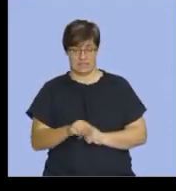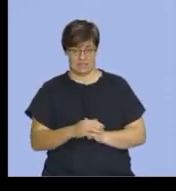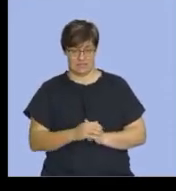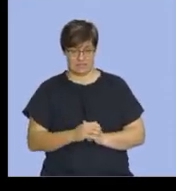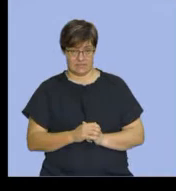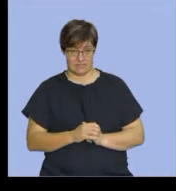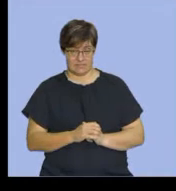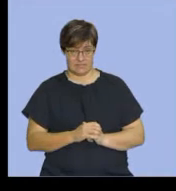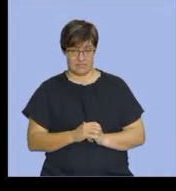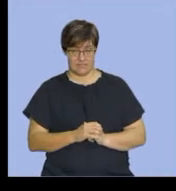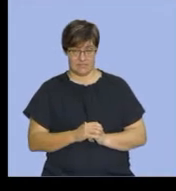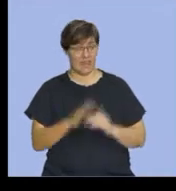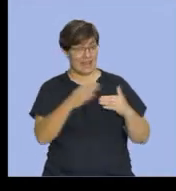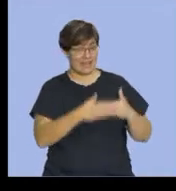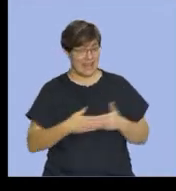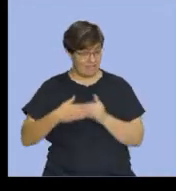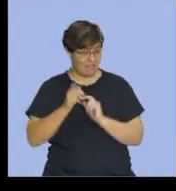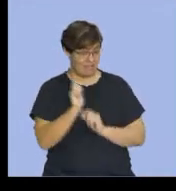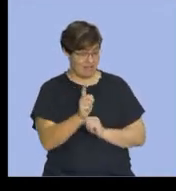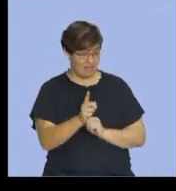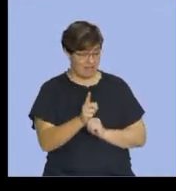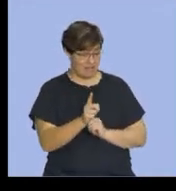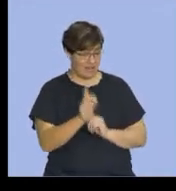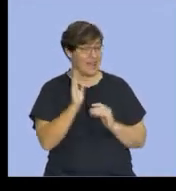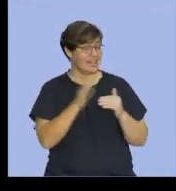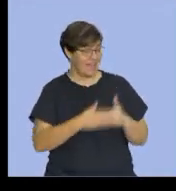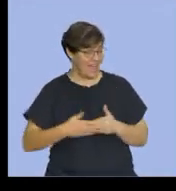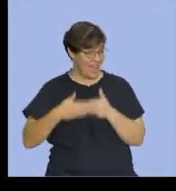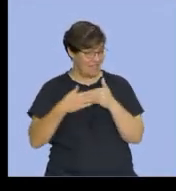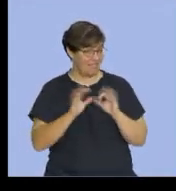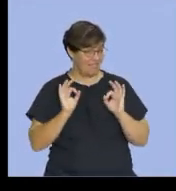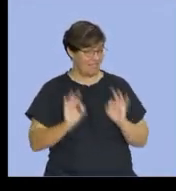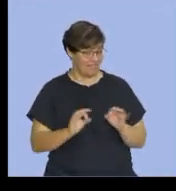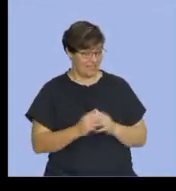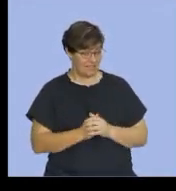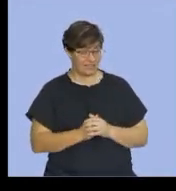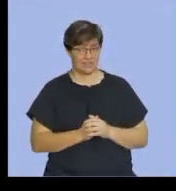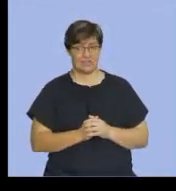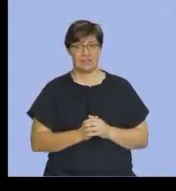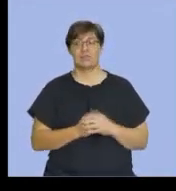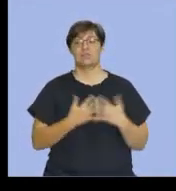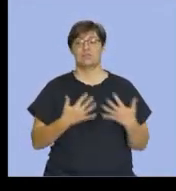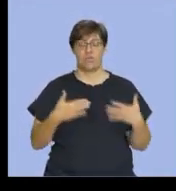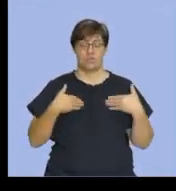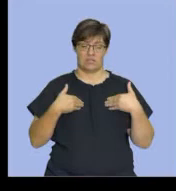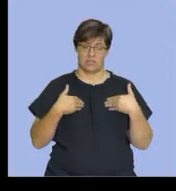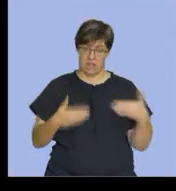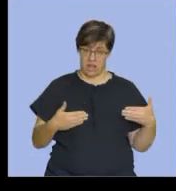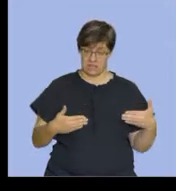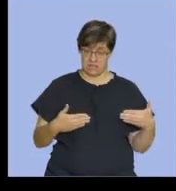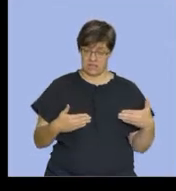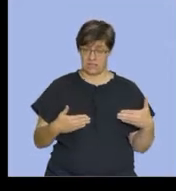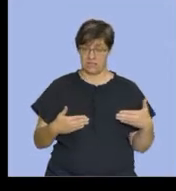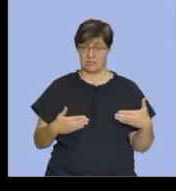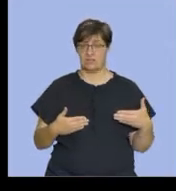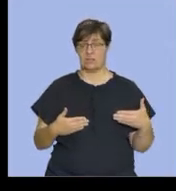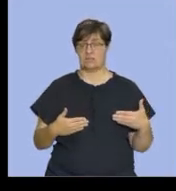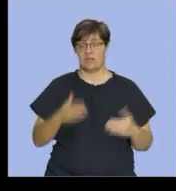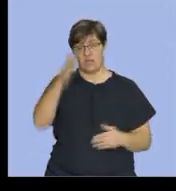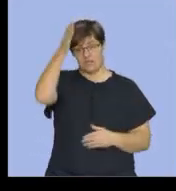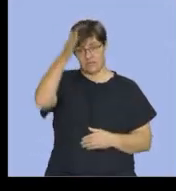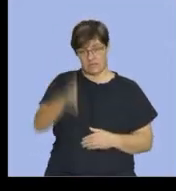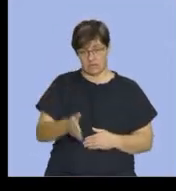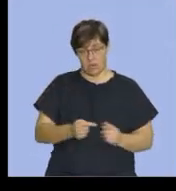50. Okay, be careful with that. Be very careful. Starting with the